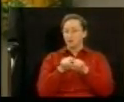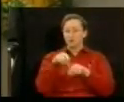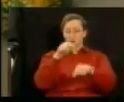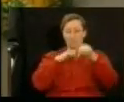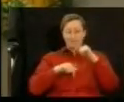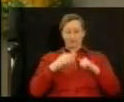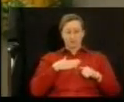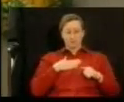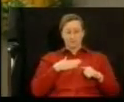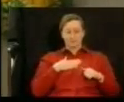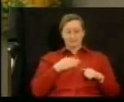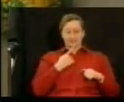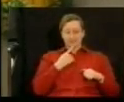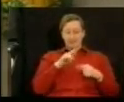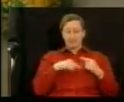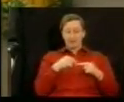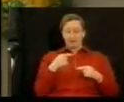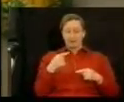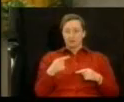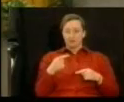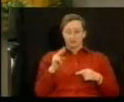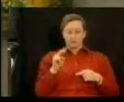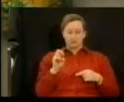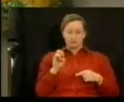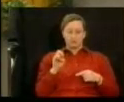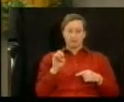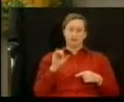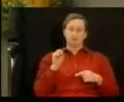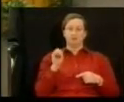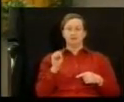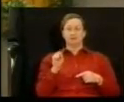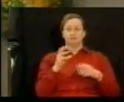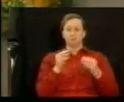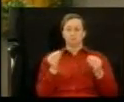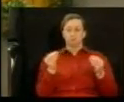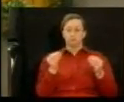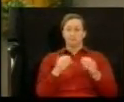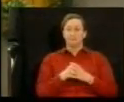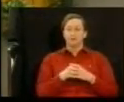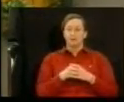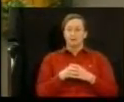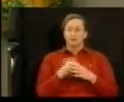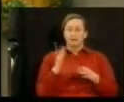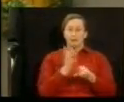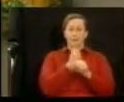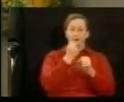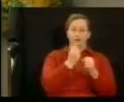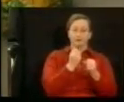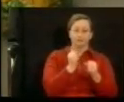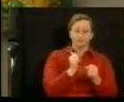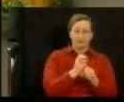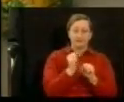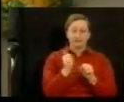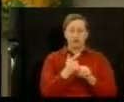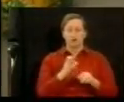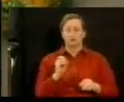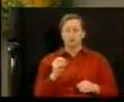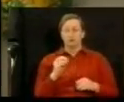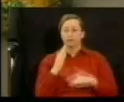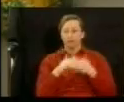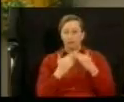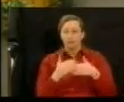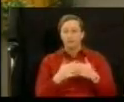set about Commissioner Grease's resolution of winner, sort of a winner-take-all without any way of coalescing and narrowing the